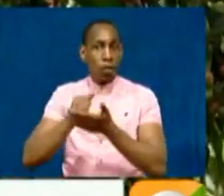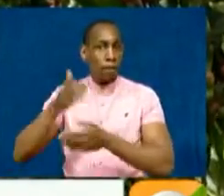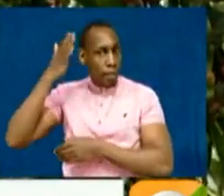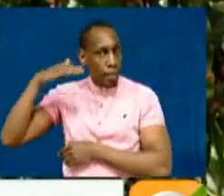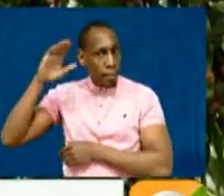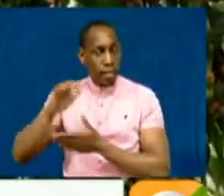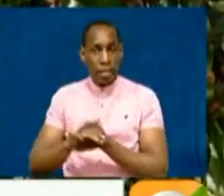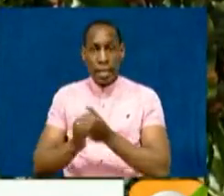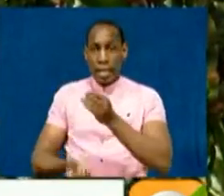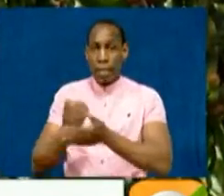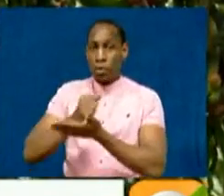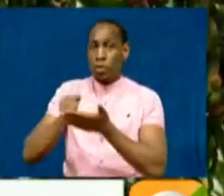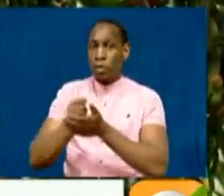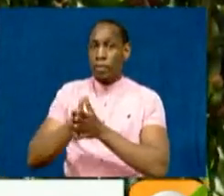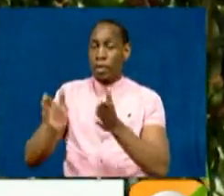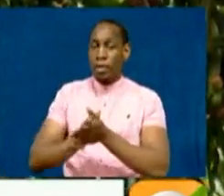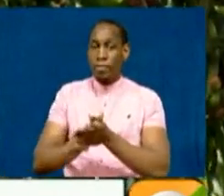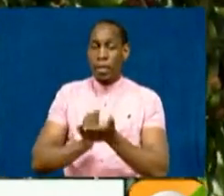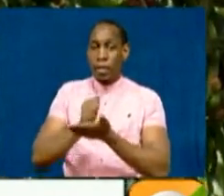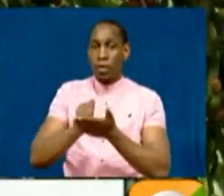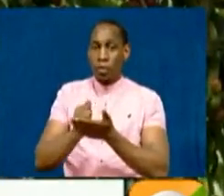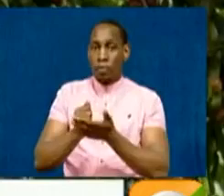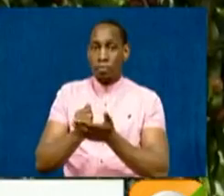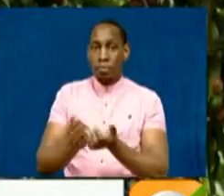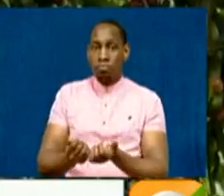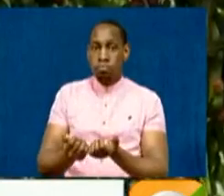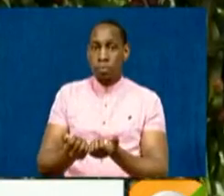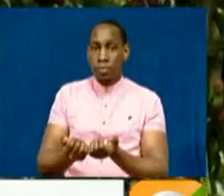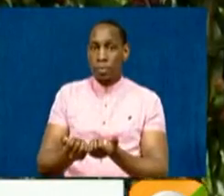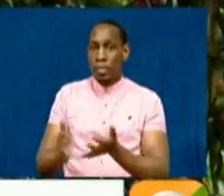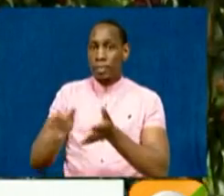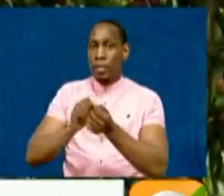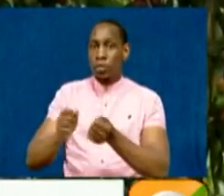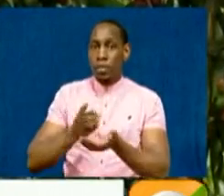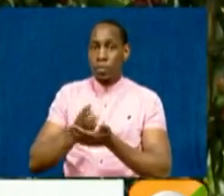ile inatoa kahawa mingi, kahawa imechomeka na zinu, na ndio tuko na hope